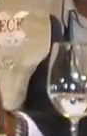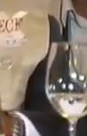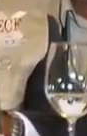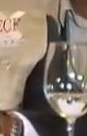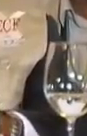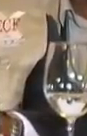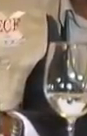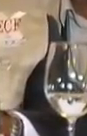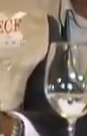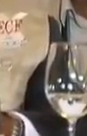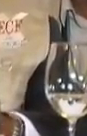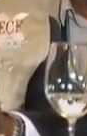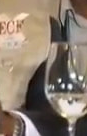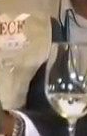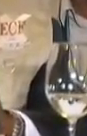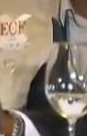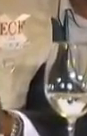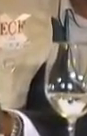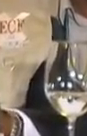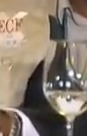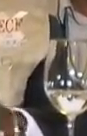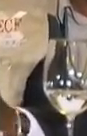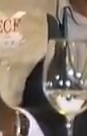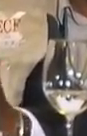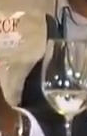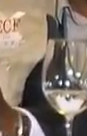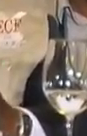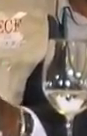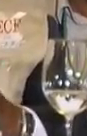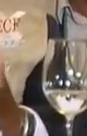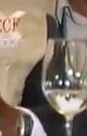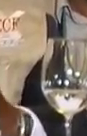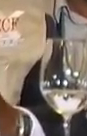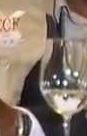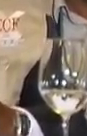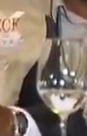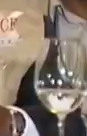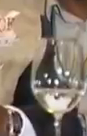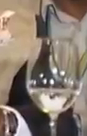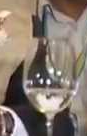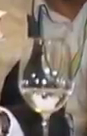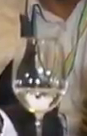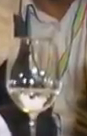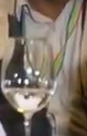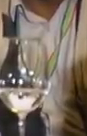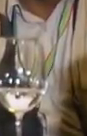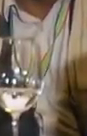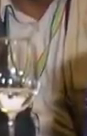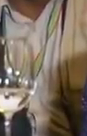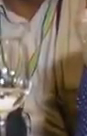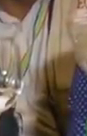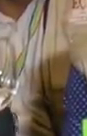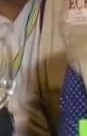During the period of voter education, each of these AMBs